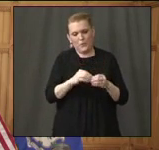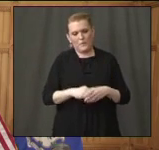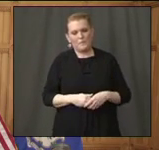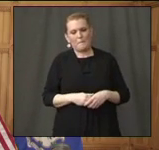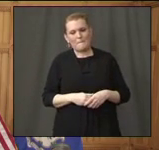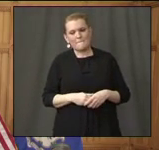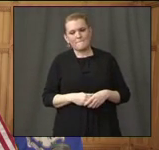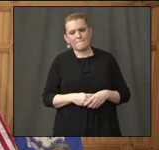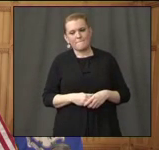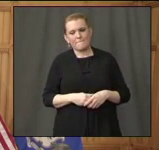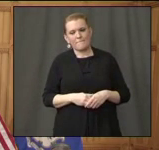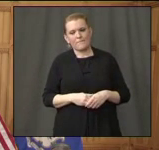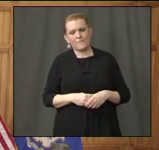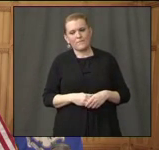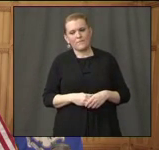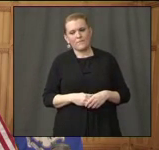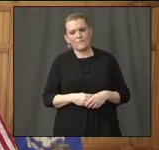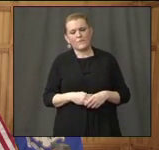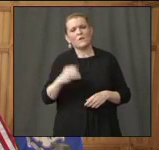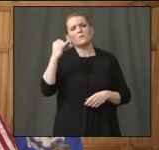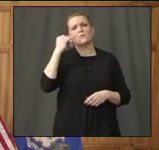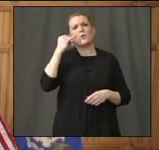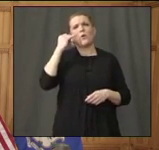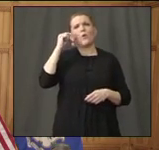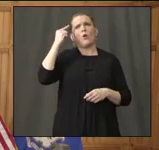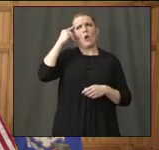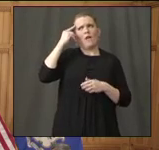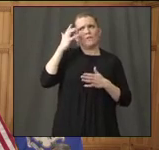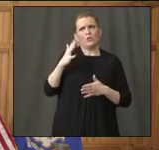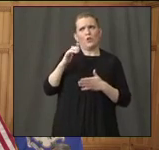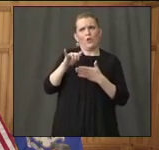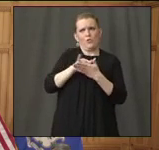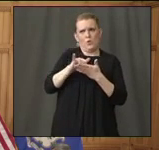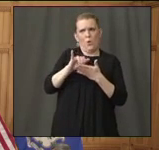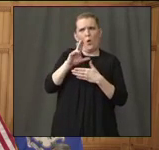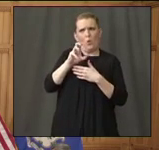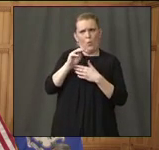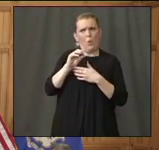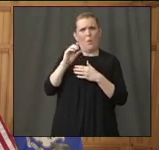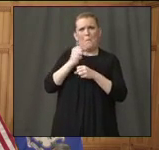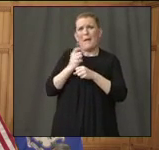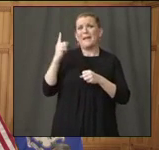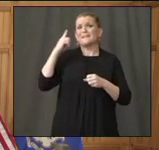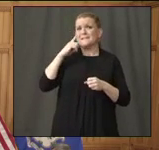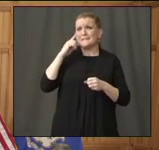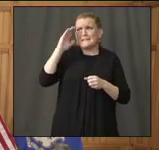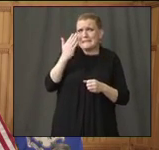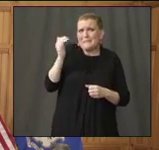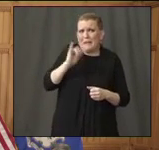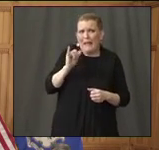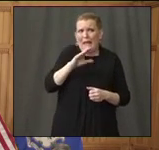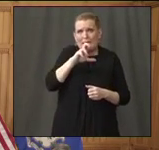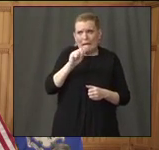there was an arrangement in place with Connecticut, New Jersey, that is incorrect. That is premature, right?